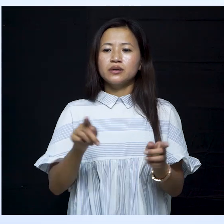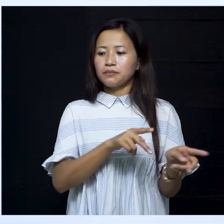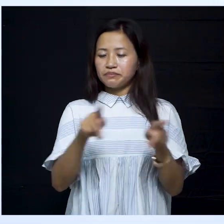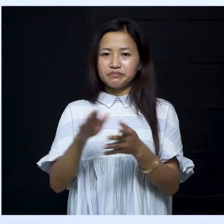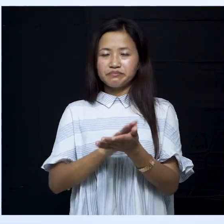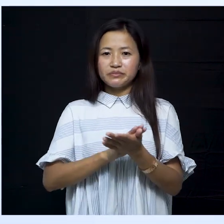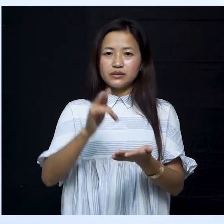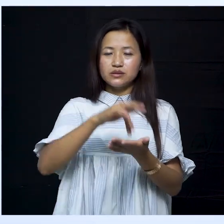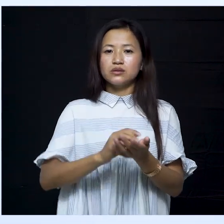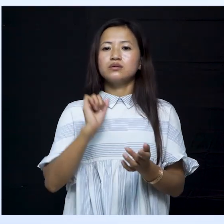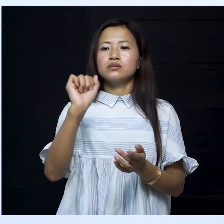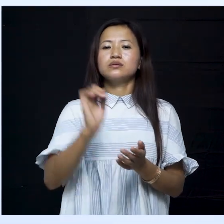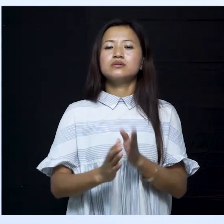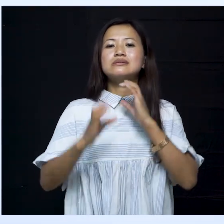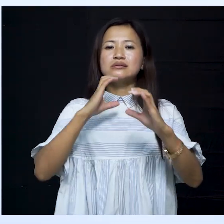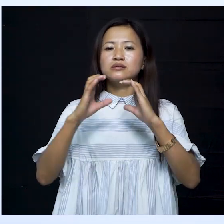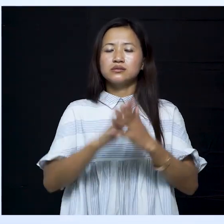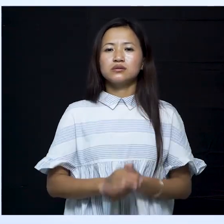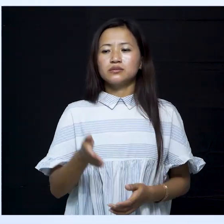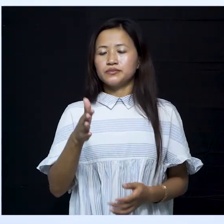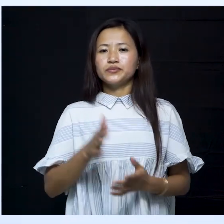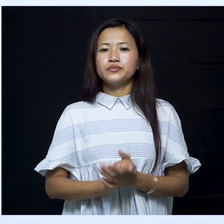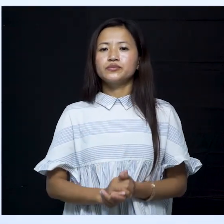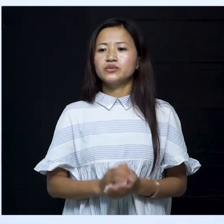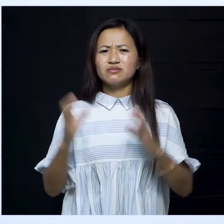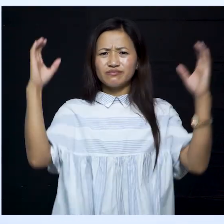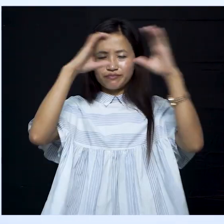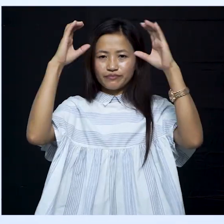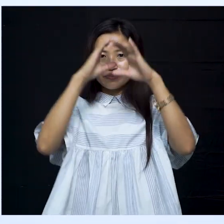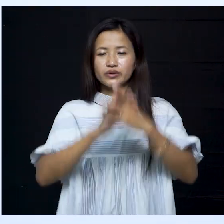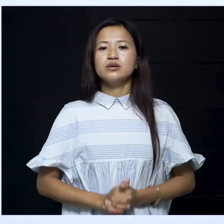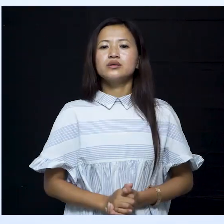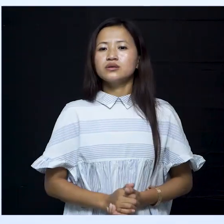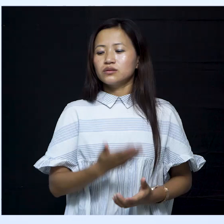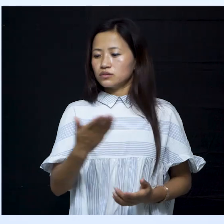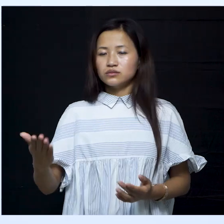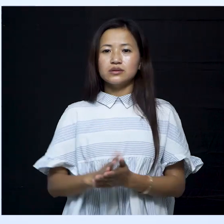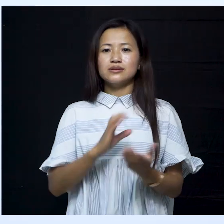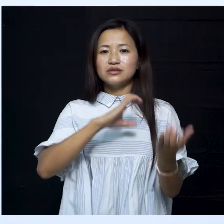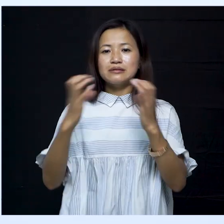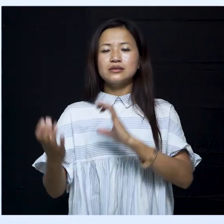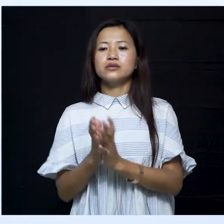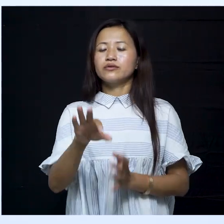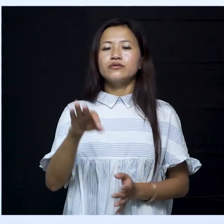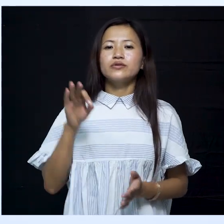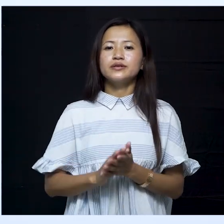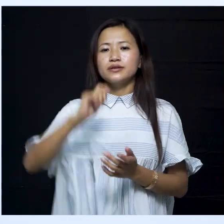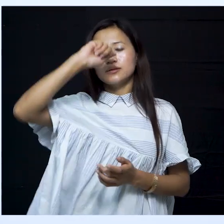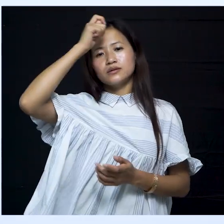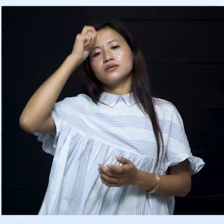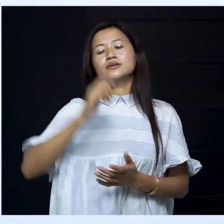you with that word in your conversation. So those are some of the confusions, and those are some of the changes that you would find in